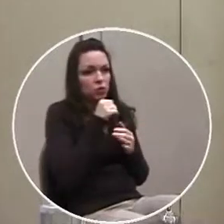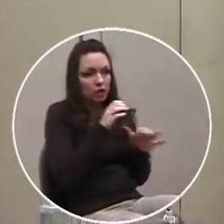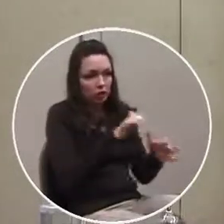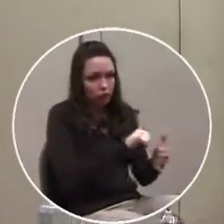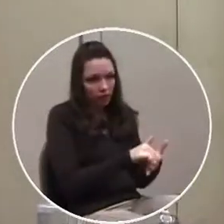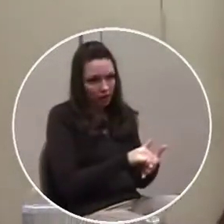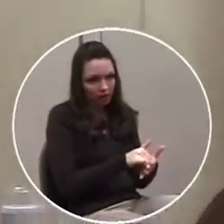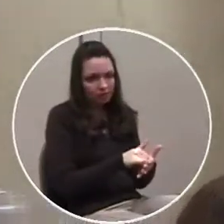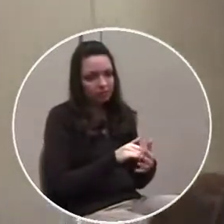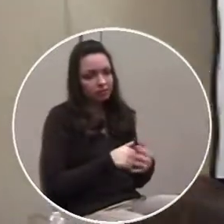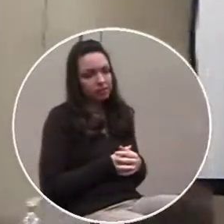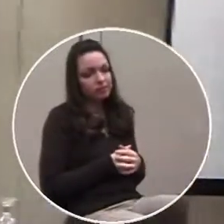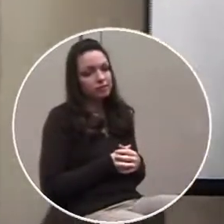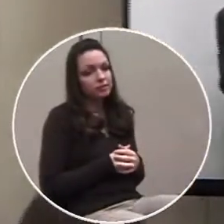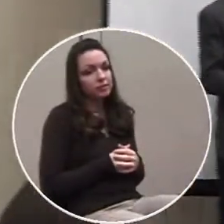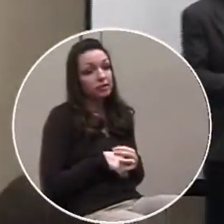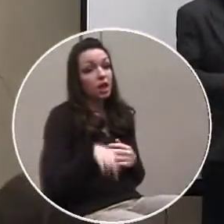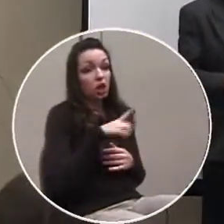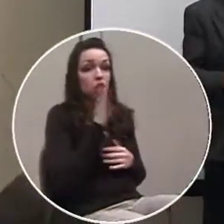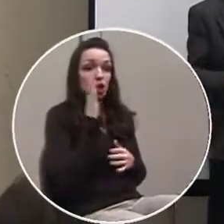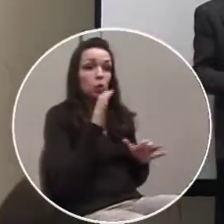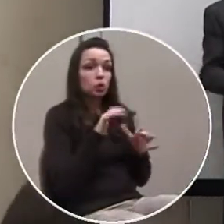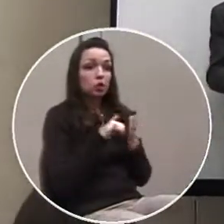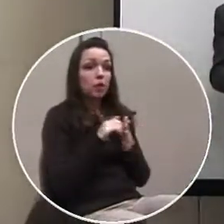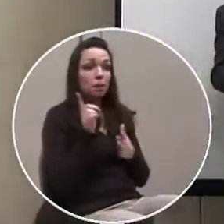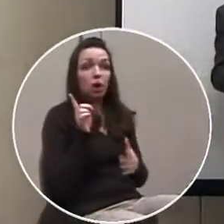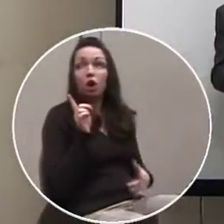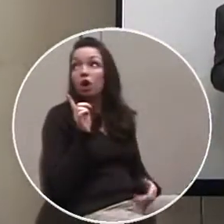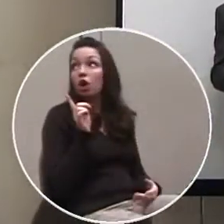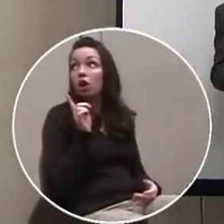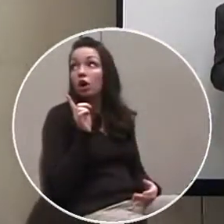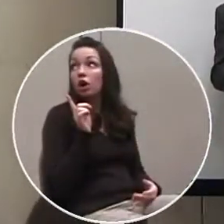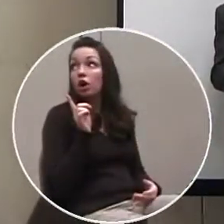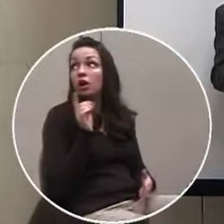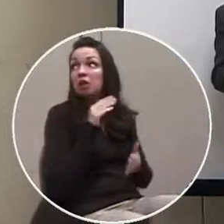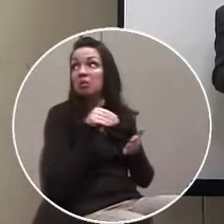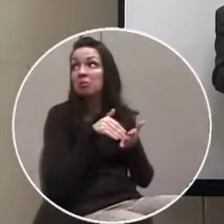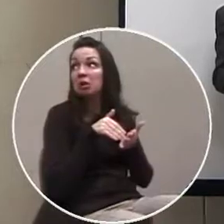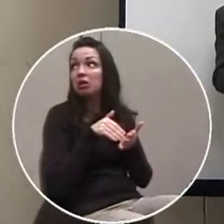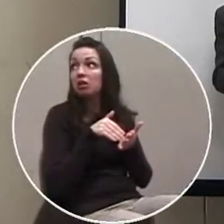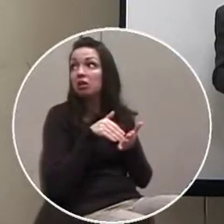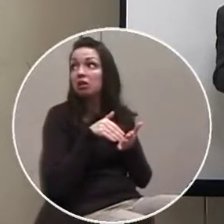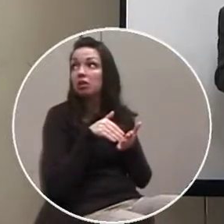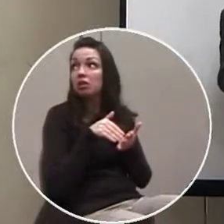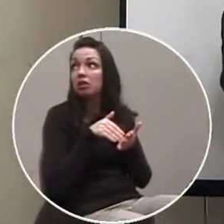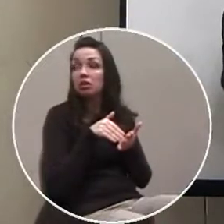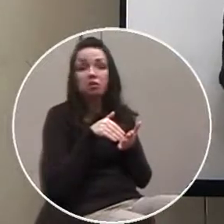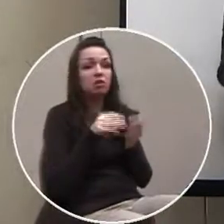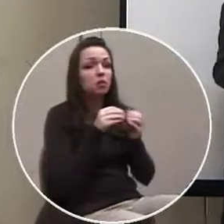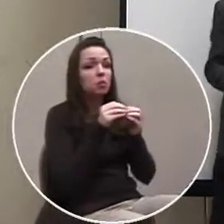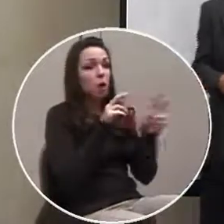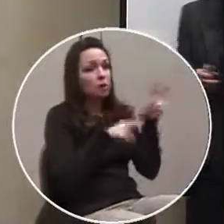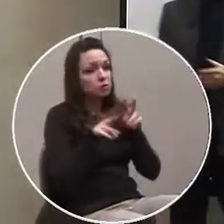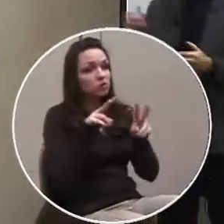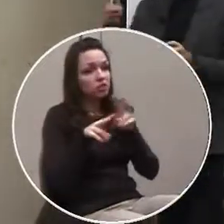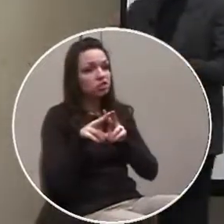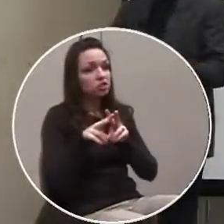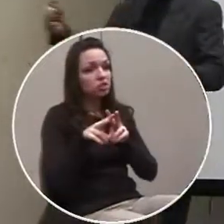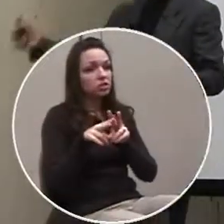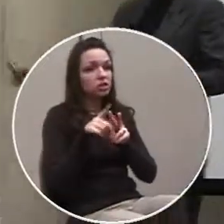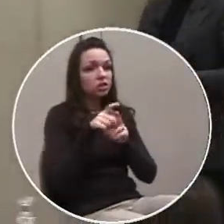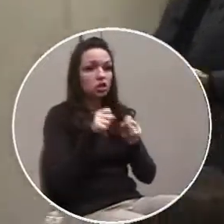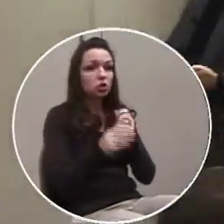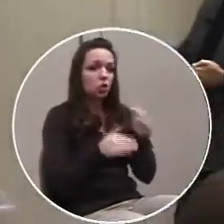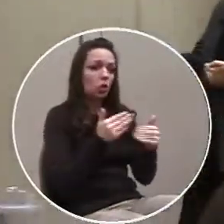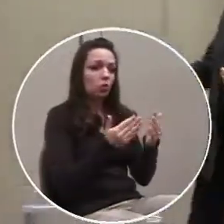there. You, on the other hand, are going to probably do this piece of it. And so many of you are at the level that you can walk